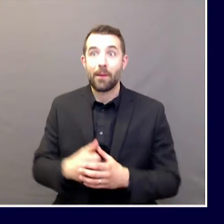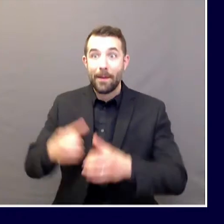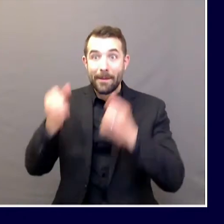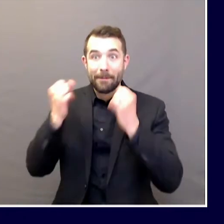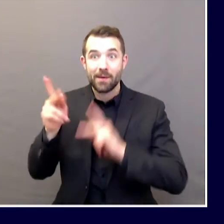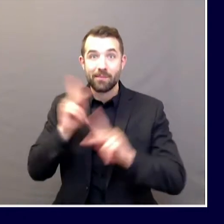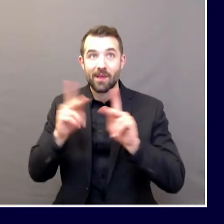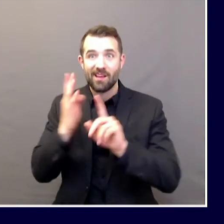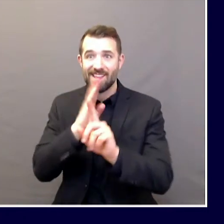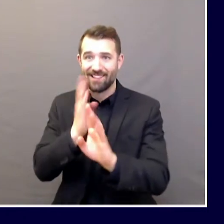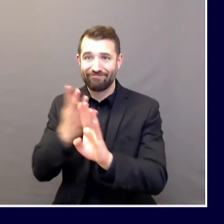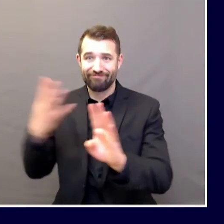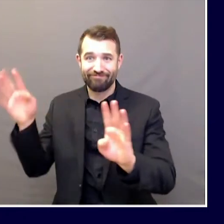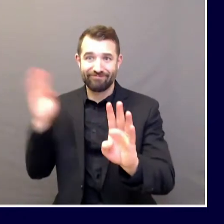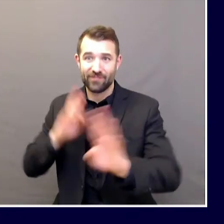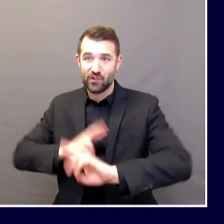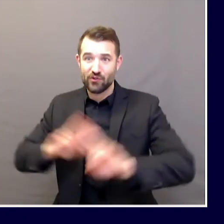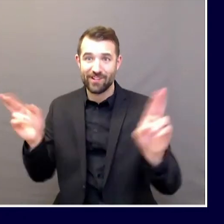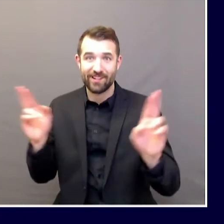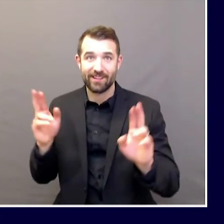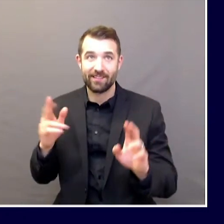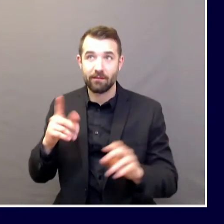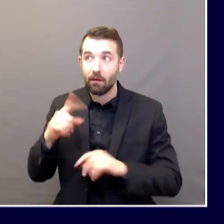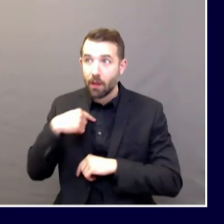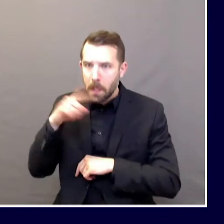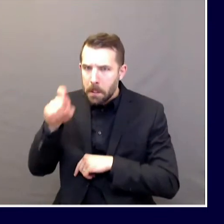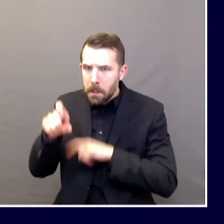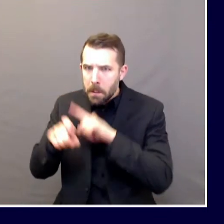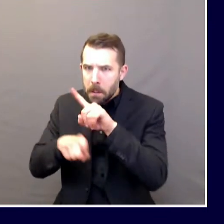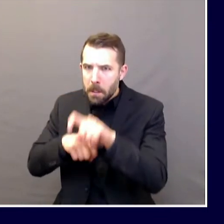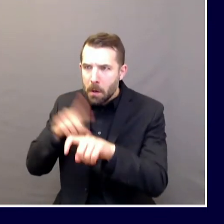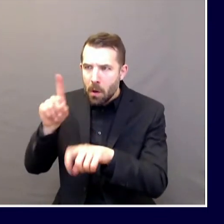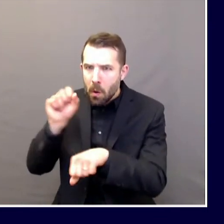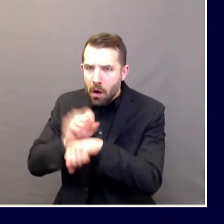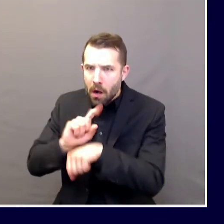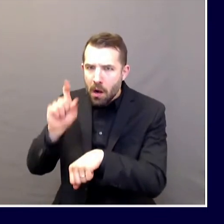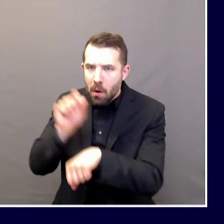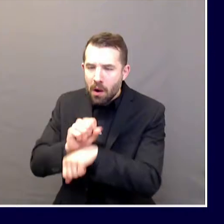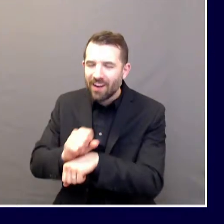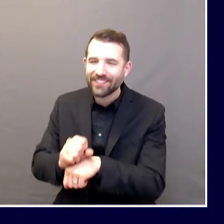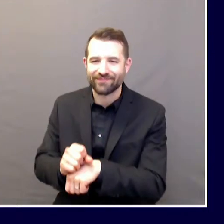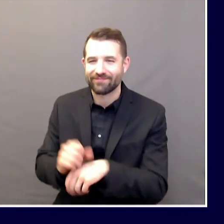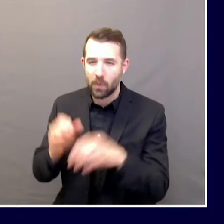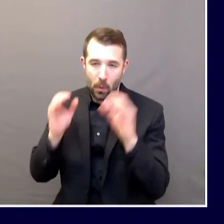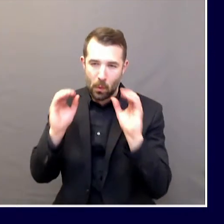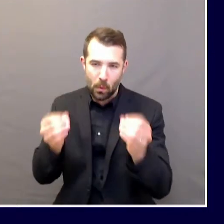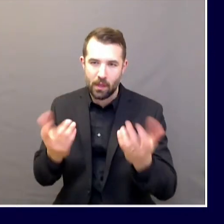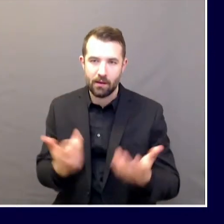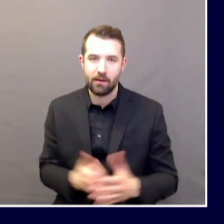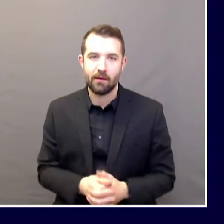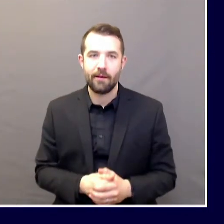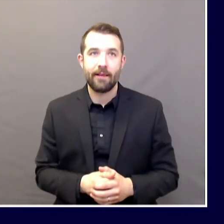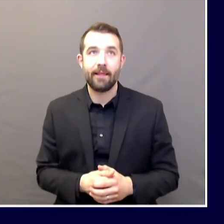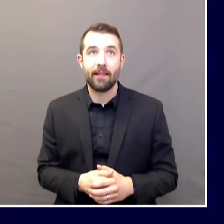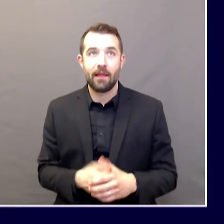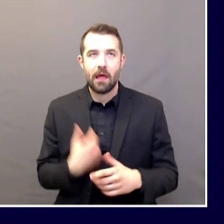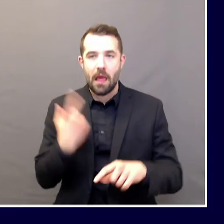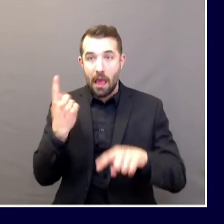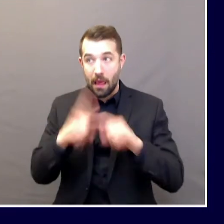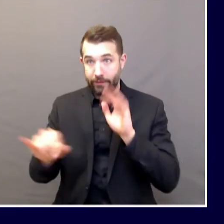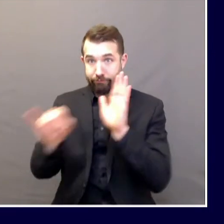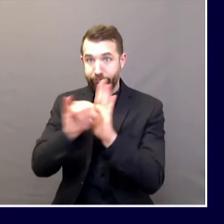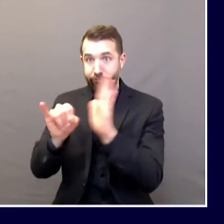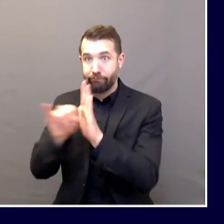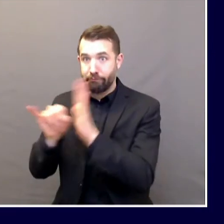occupation, which makes it difficult after the fact to know how many educators have been vaccinated. Profession